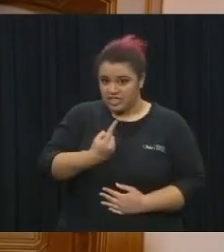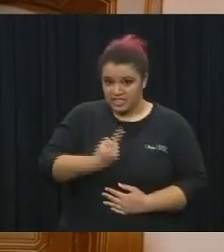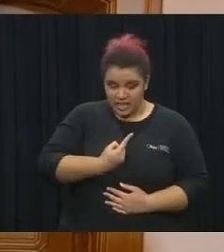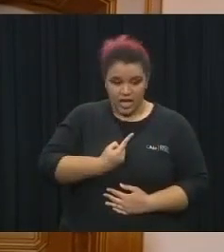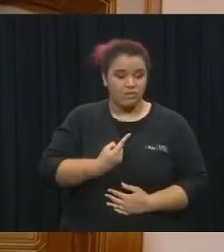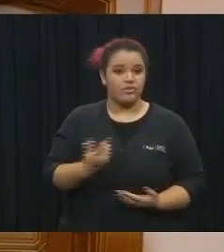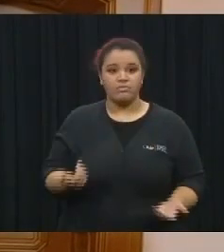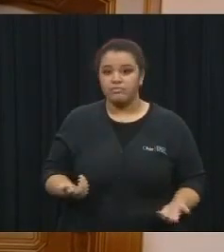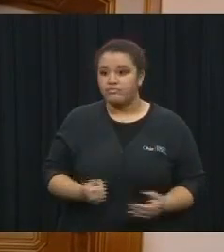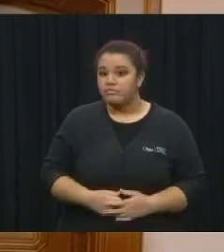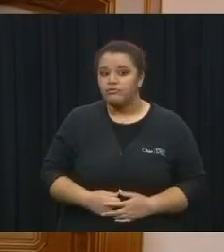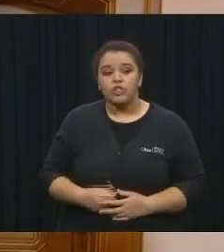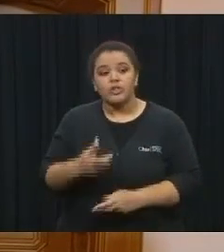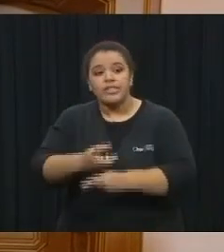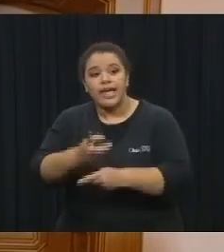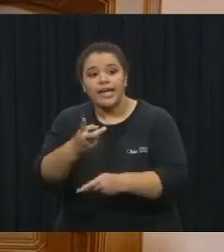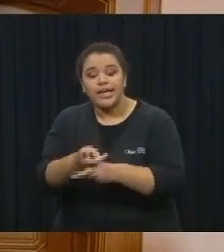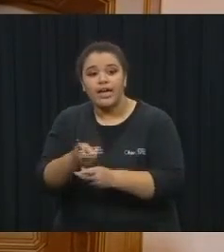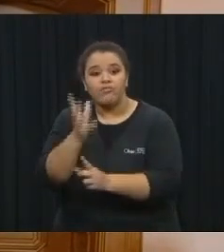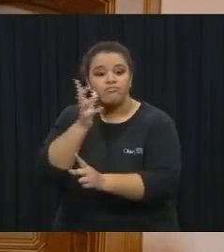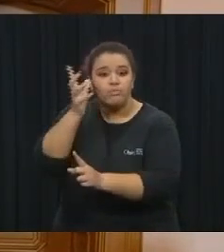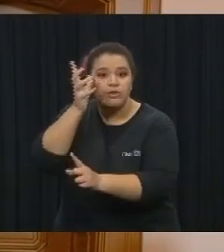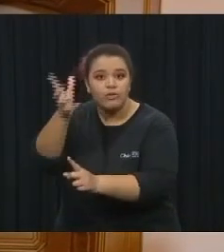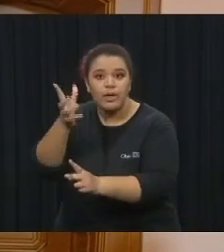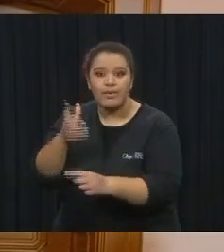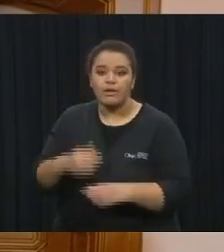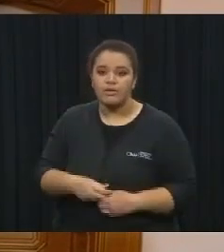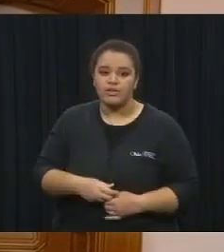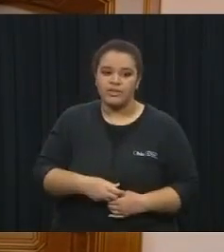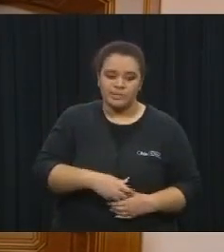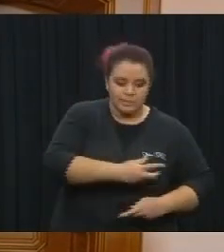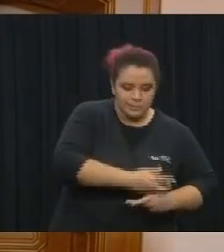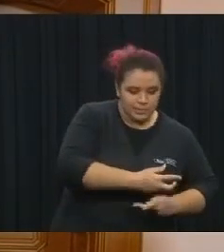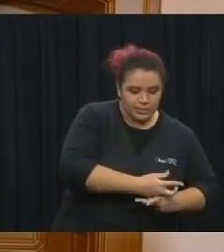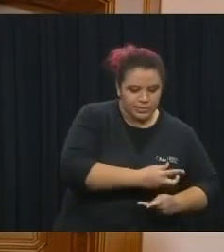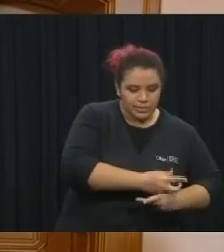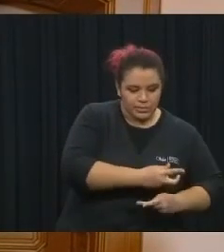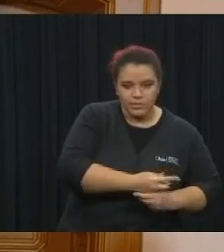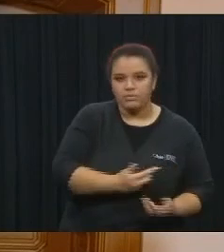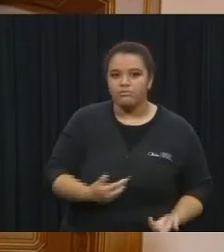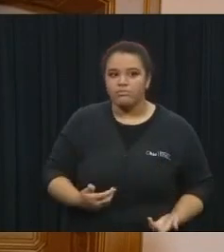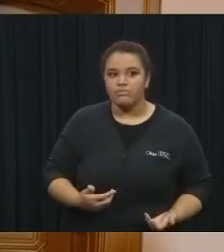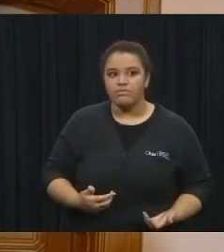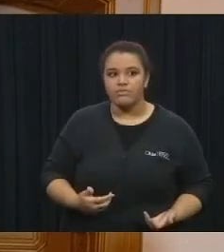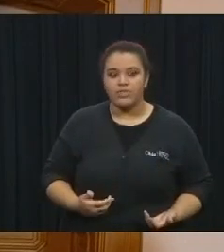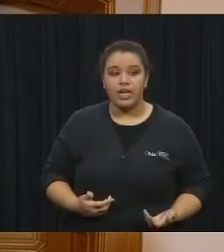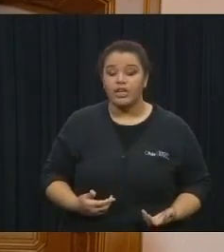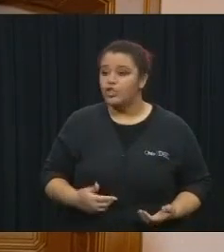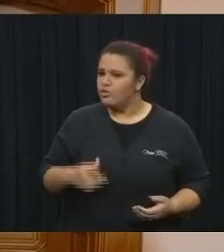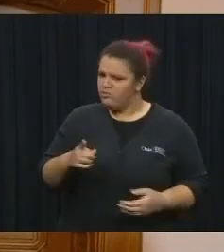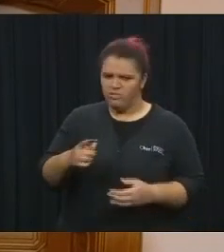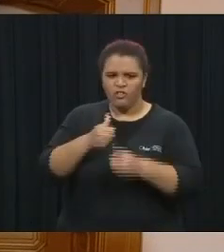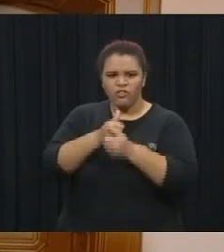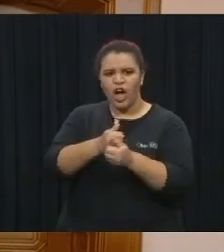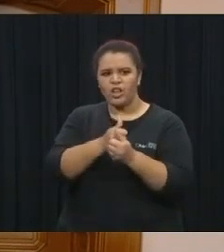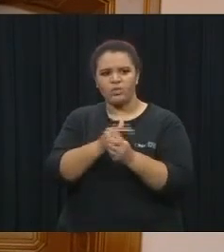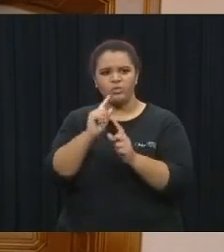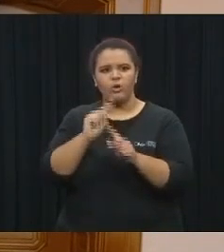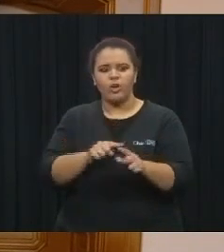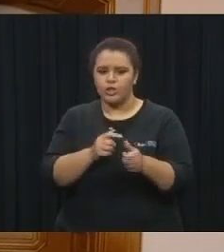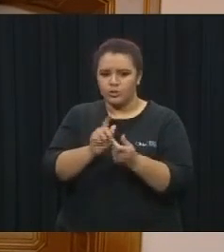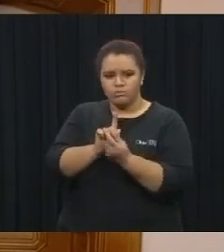You wash your hands, you do social distancing, but every day you see the numbers of positive cases go up, and even scarier, the